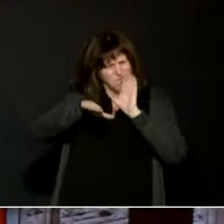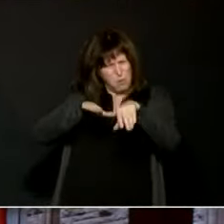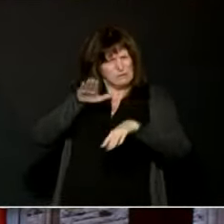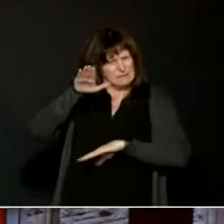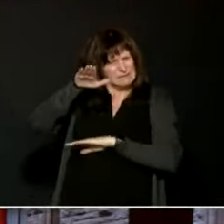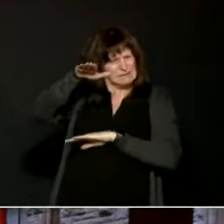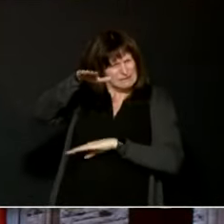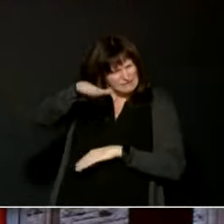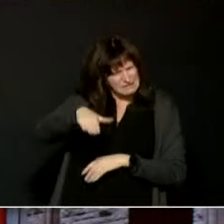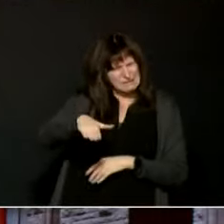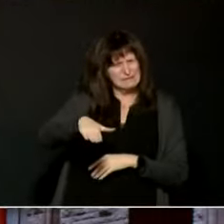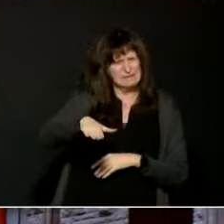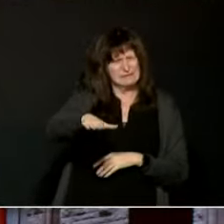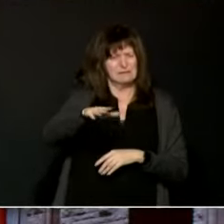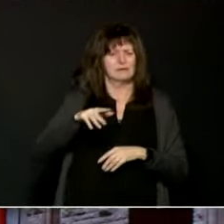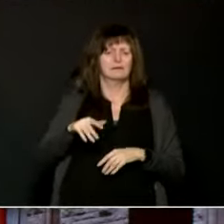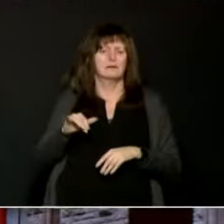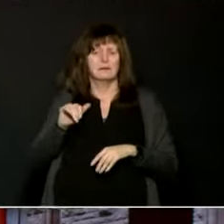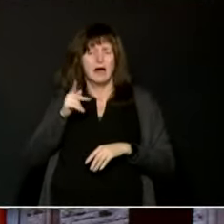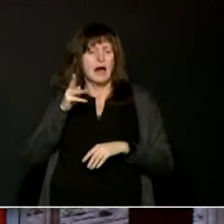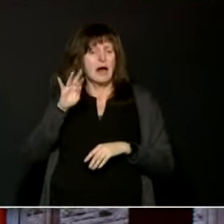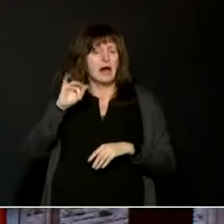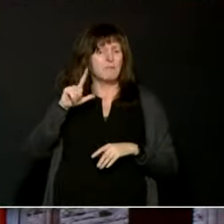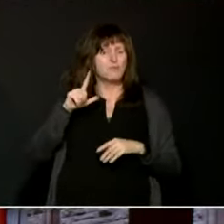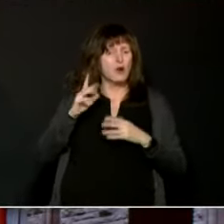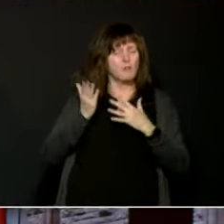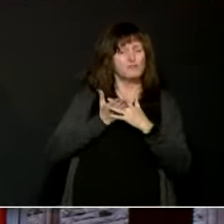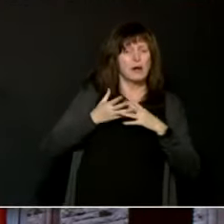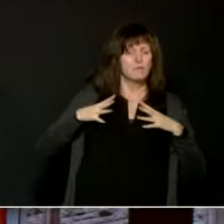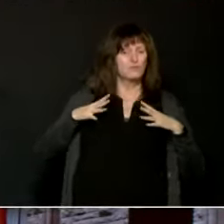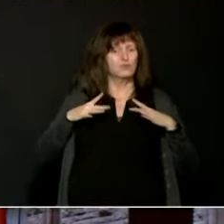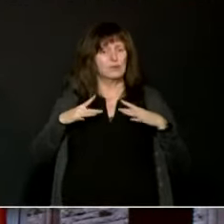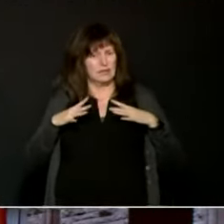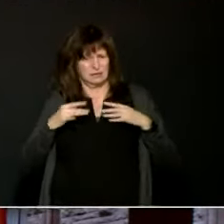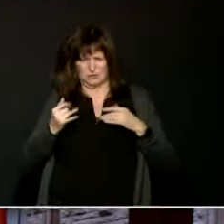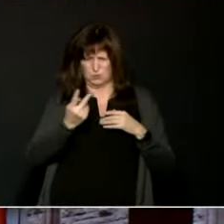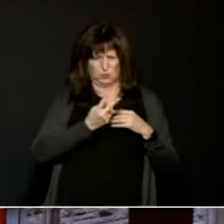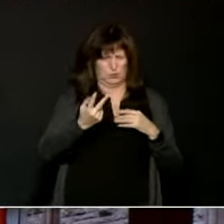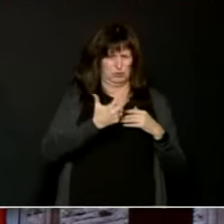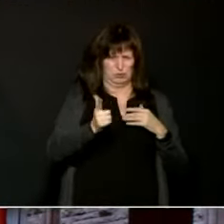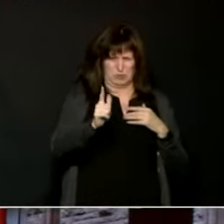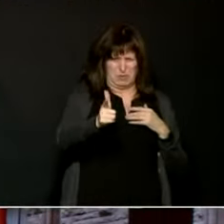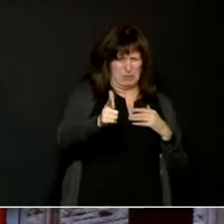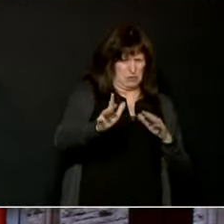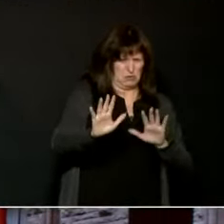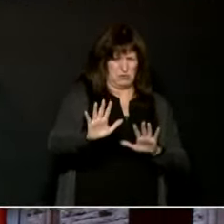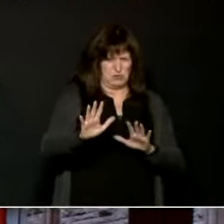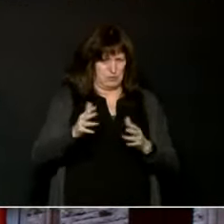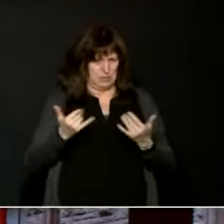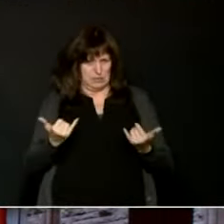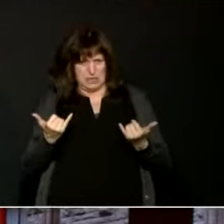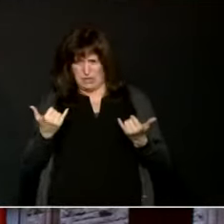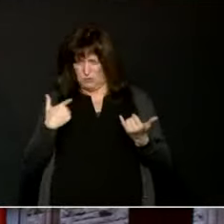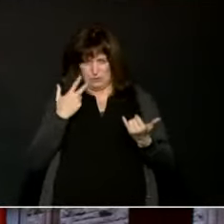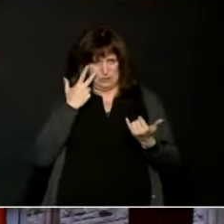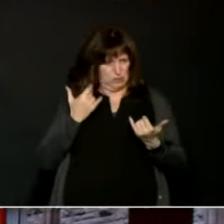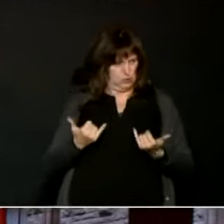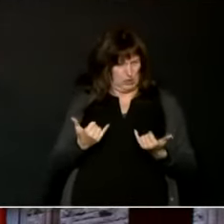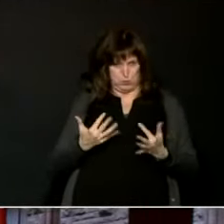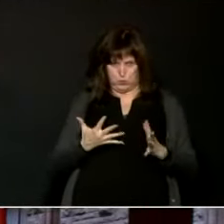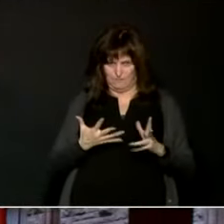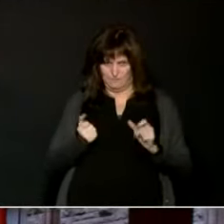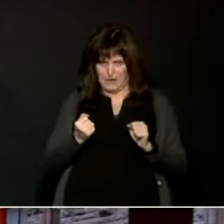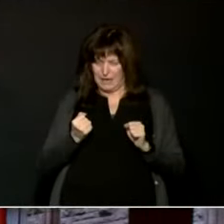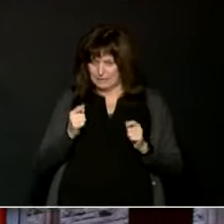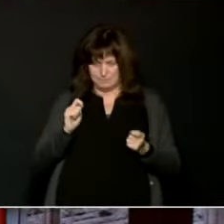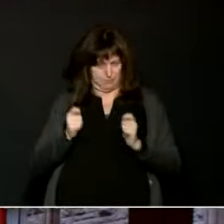off. As we've noted today, things can change pretty quickly on the upswing. We've seen some places come back down again as we